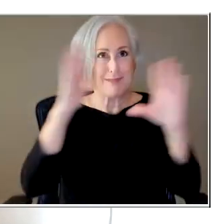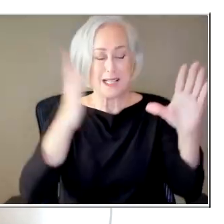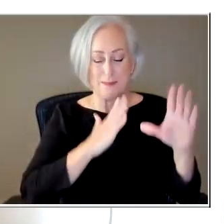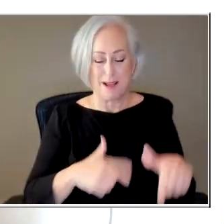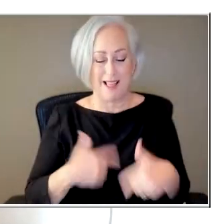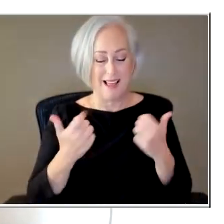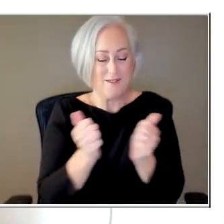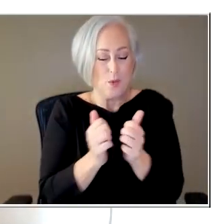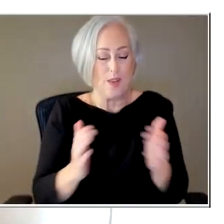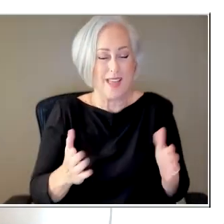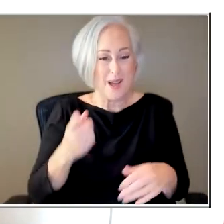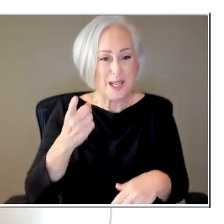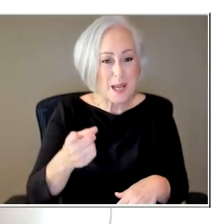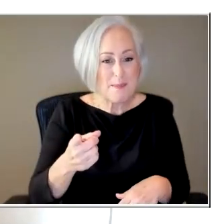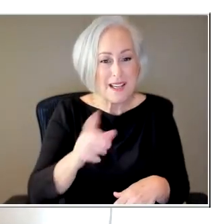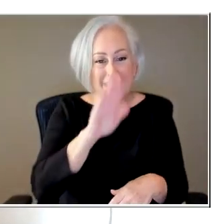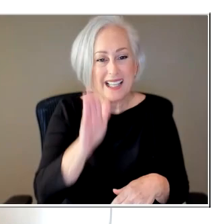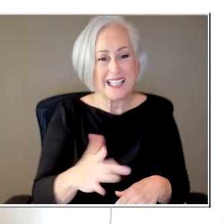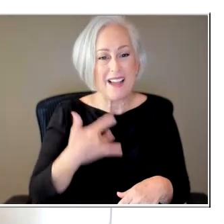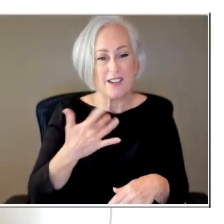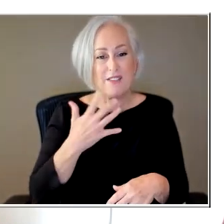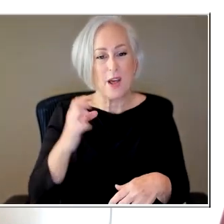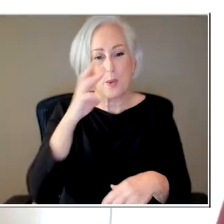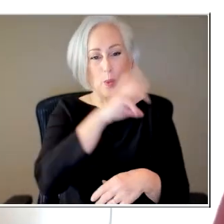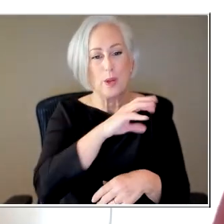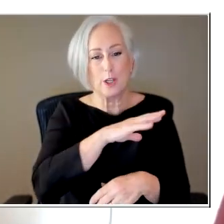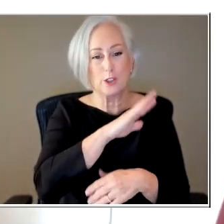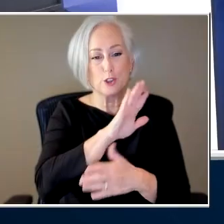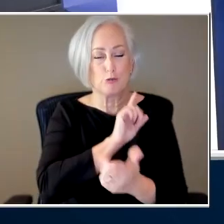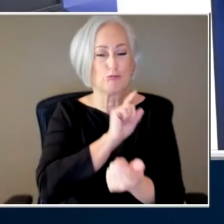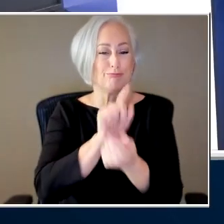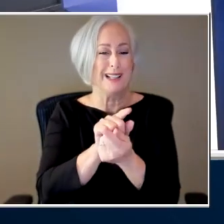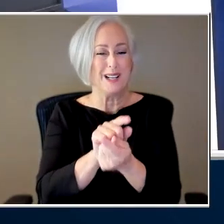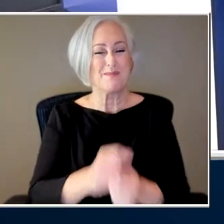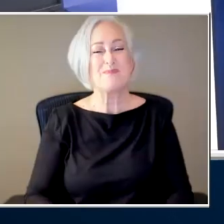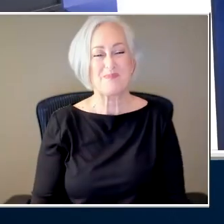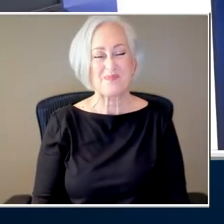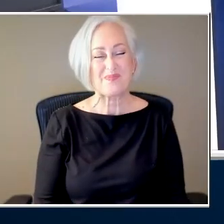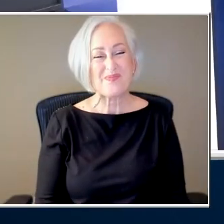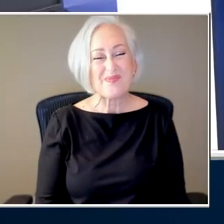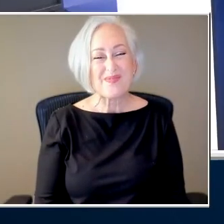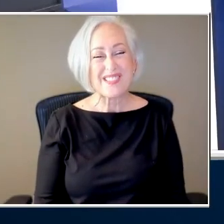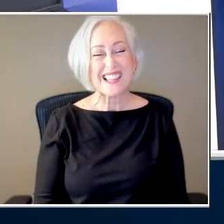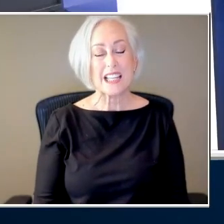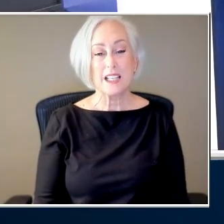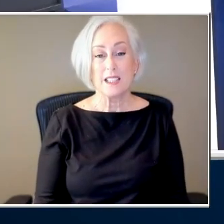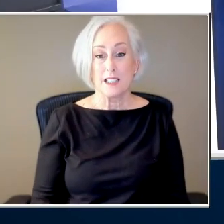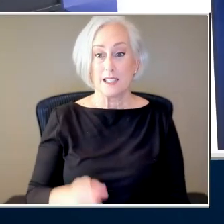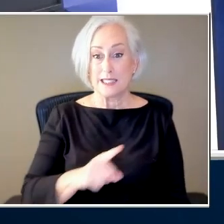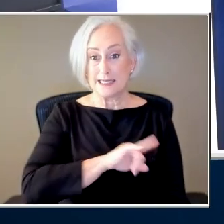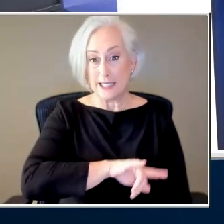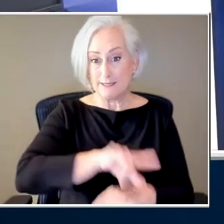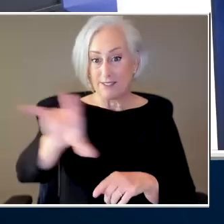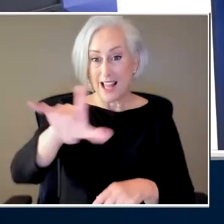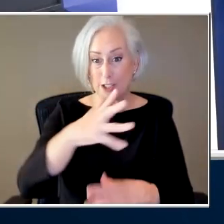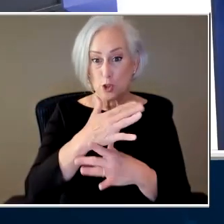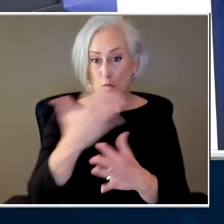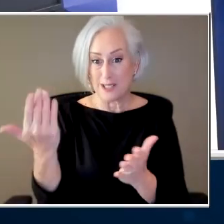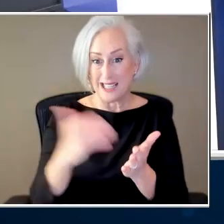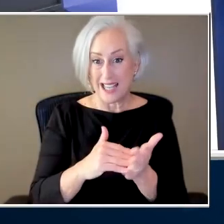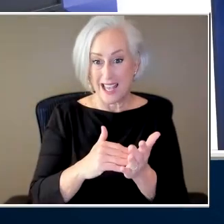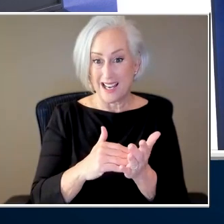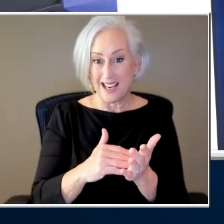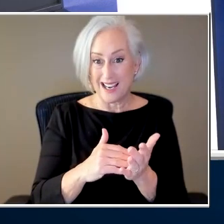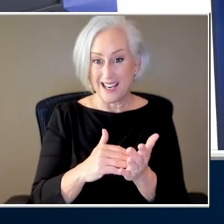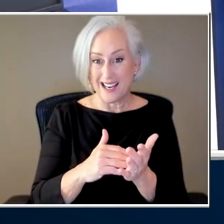never felt weird to be with him. So what's next? Is he coming out to Germany again? Does he have another trip planned? I